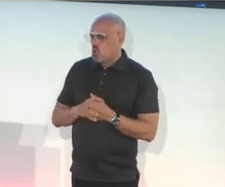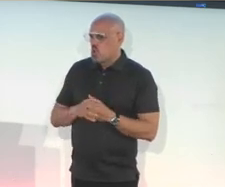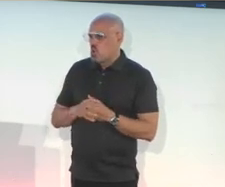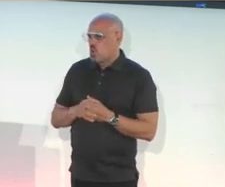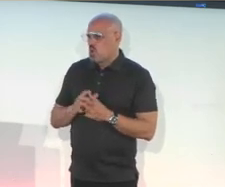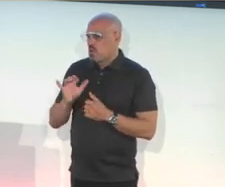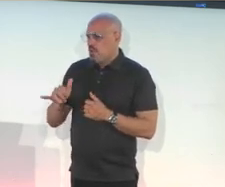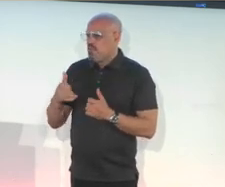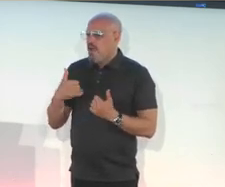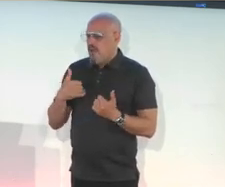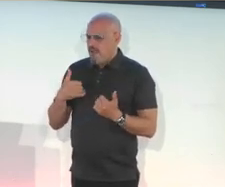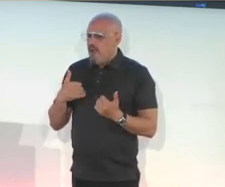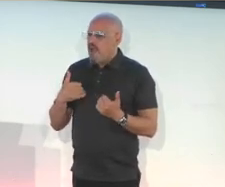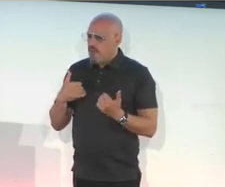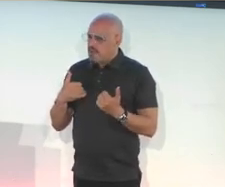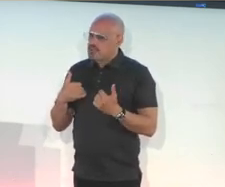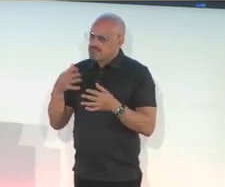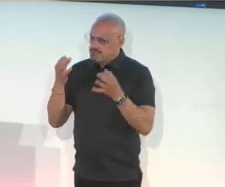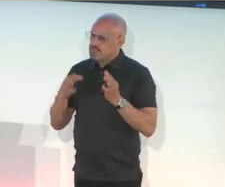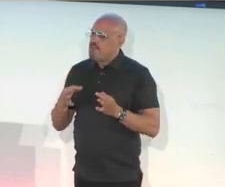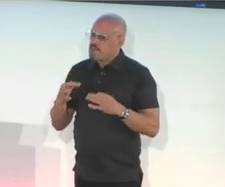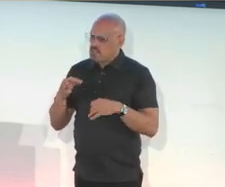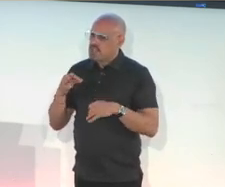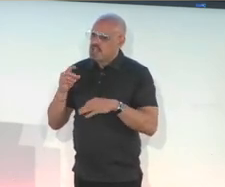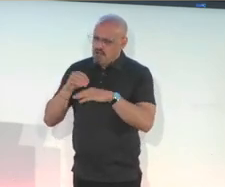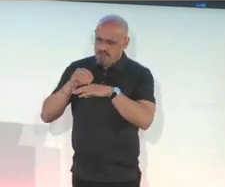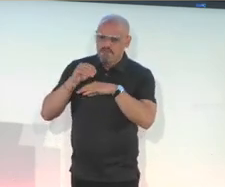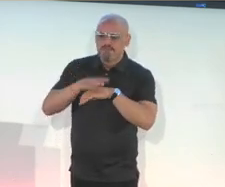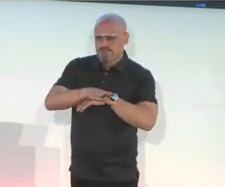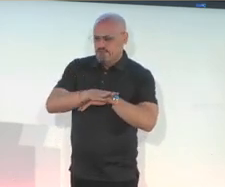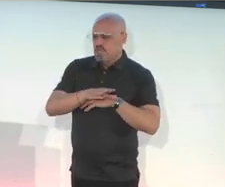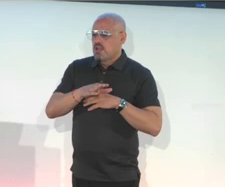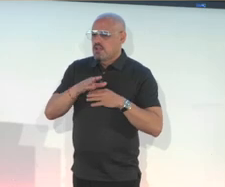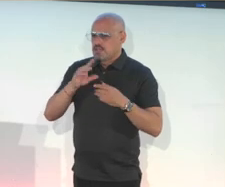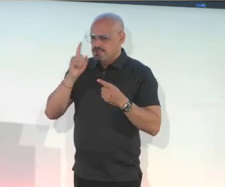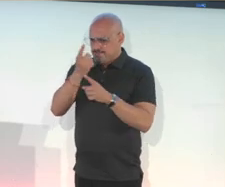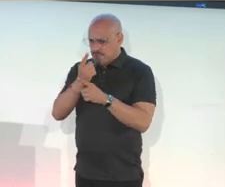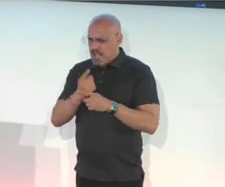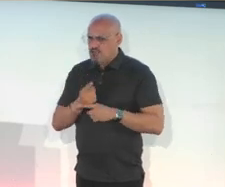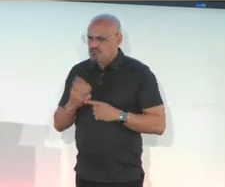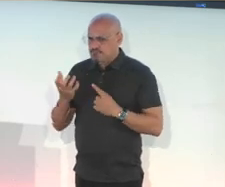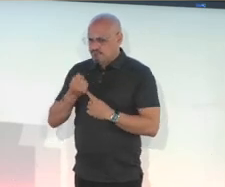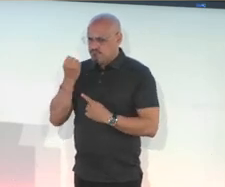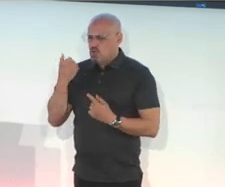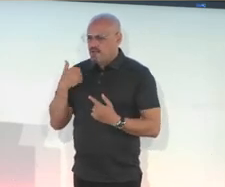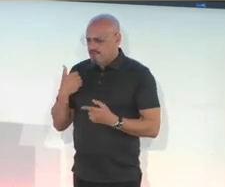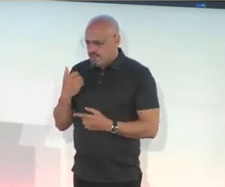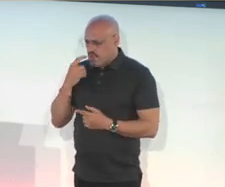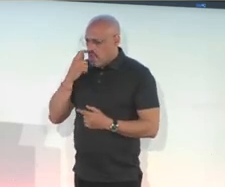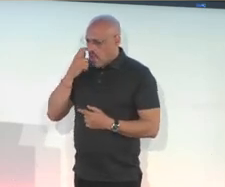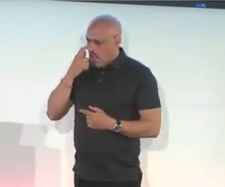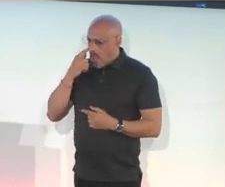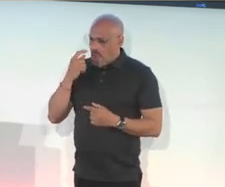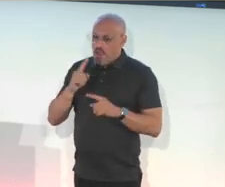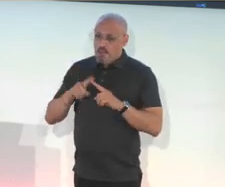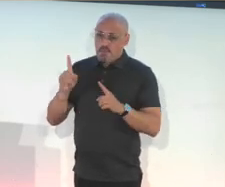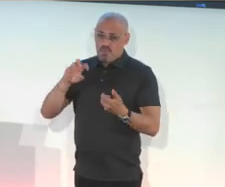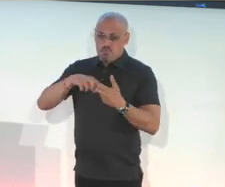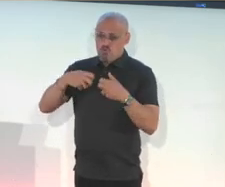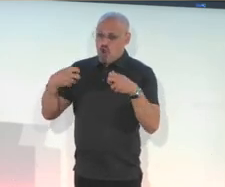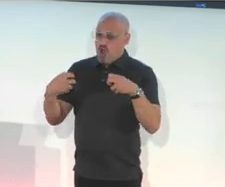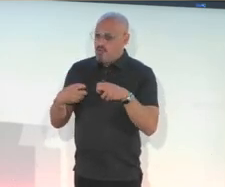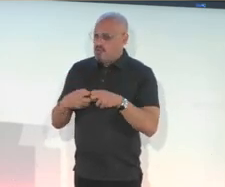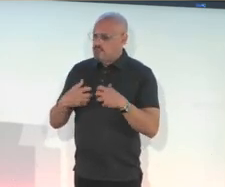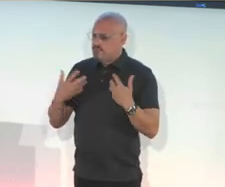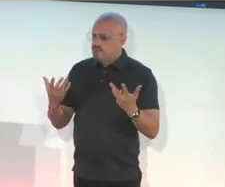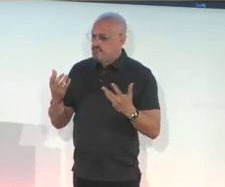And that has definitely an effect on the accuracies that we achieve. But the problem